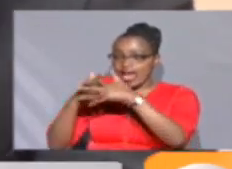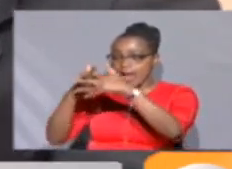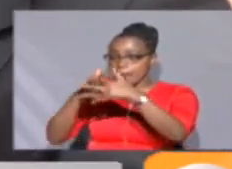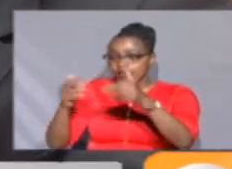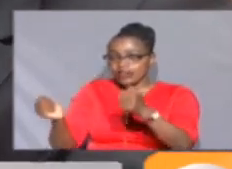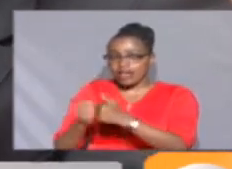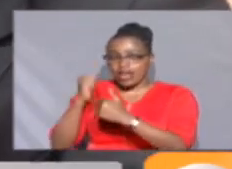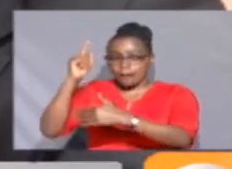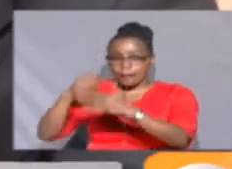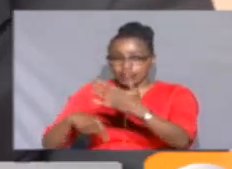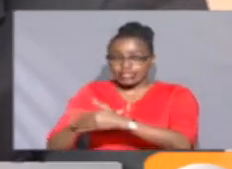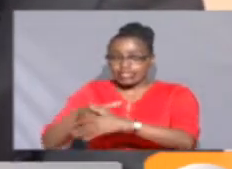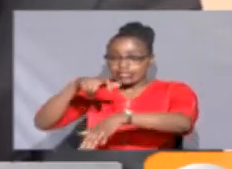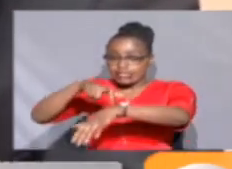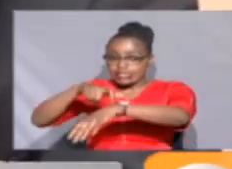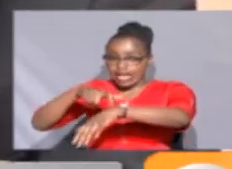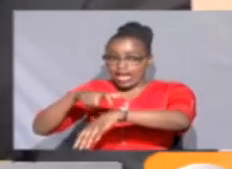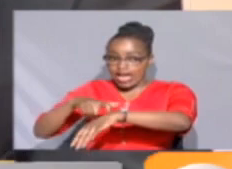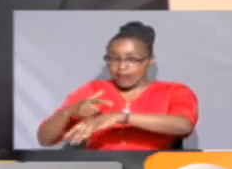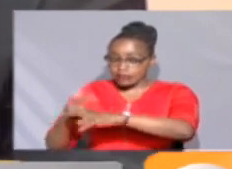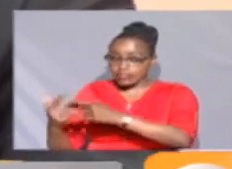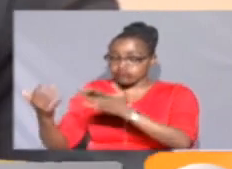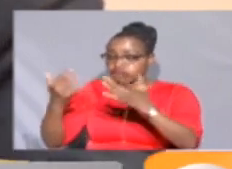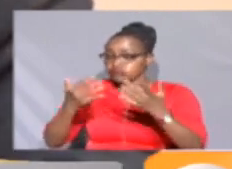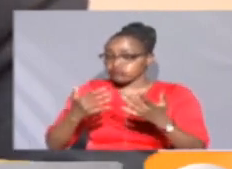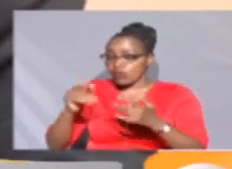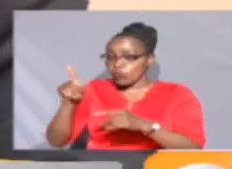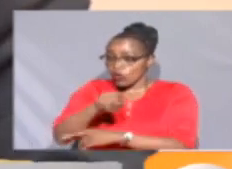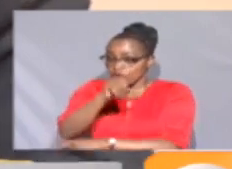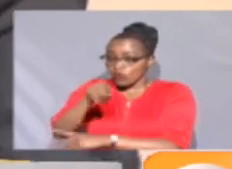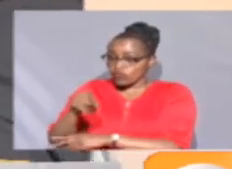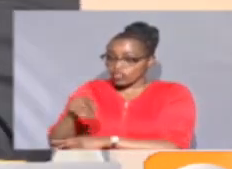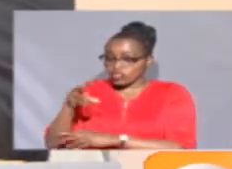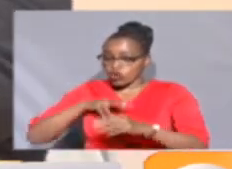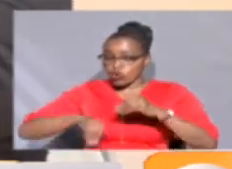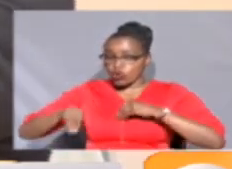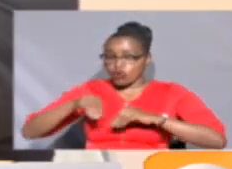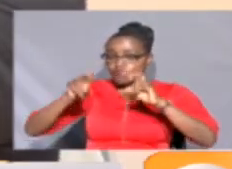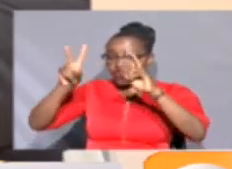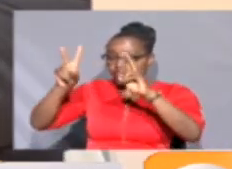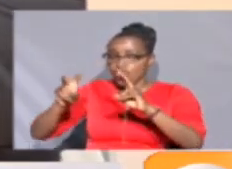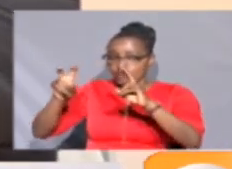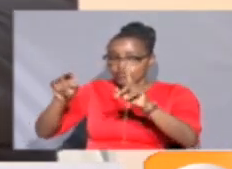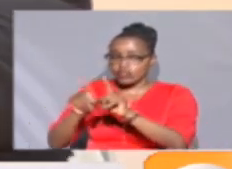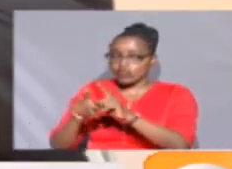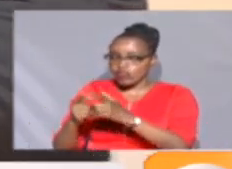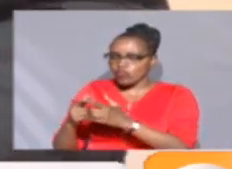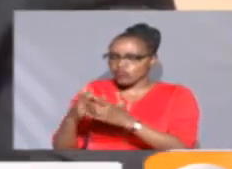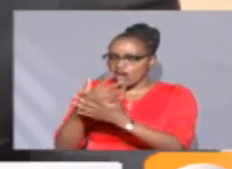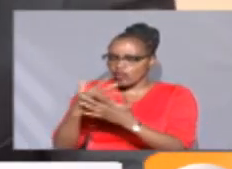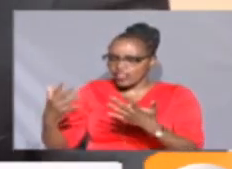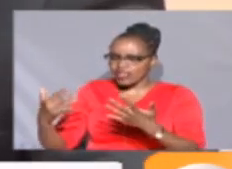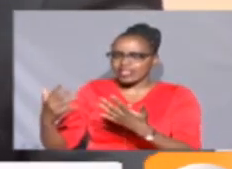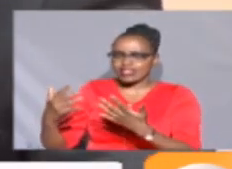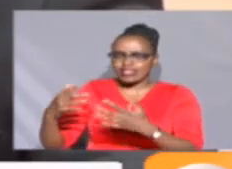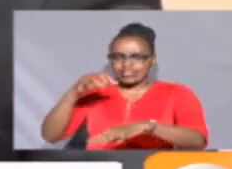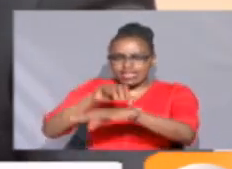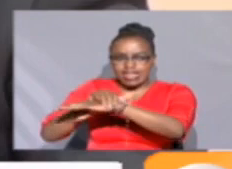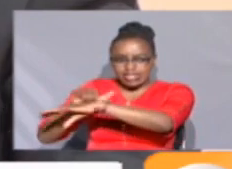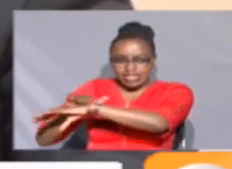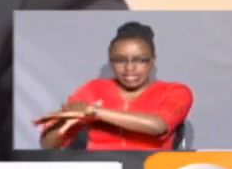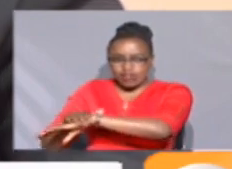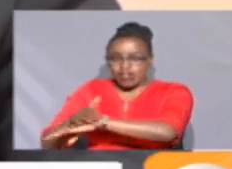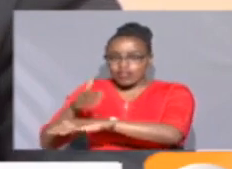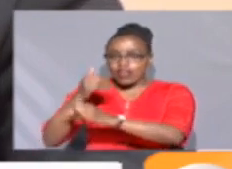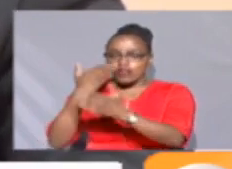happens is that by the time we are charging you with an offense of corruption, the issues of asset recovery are done. You